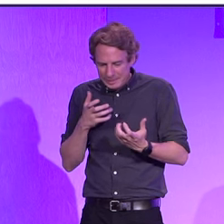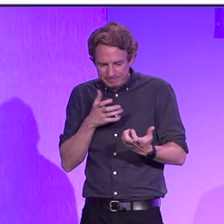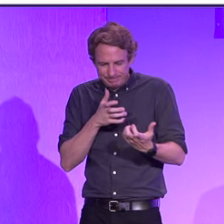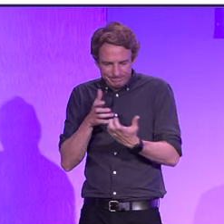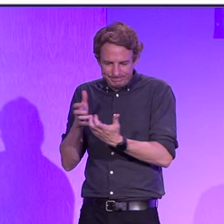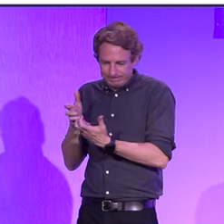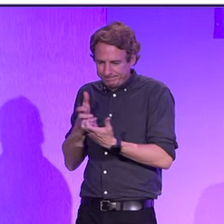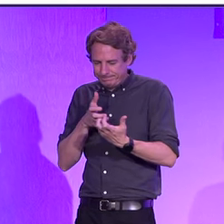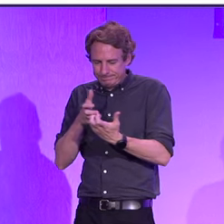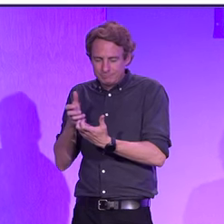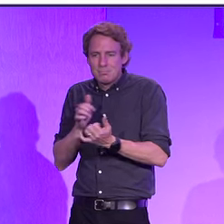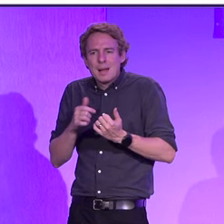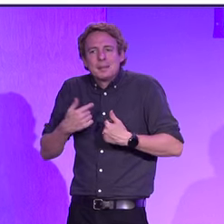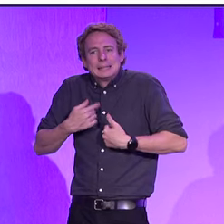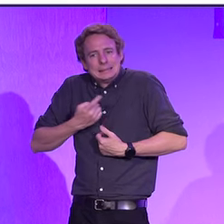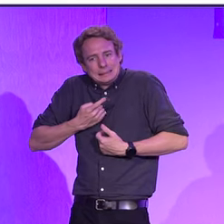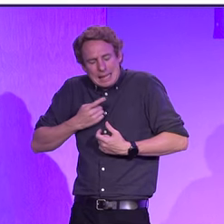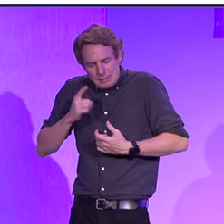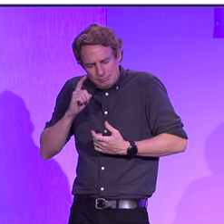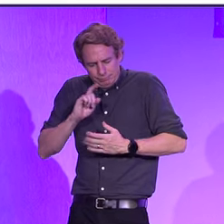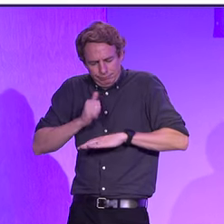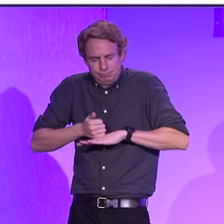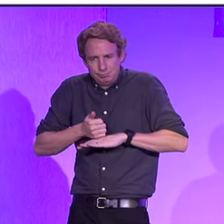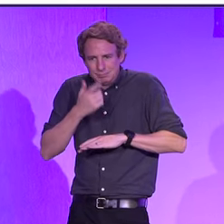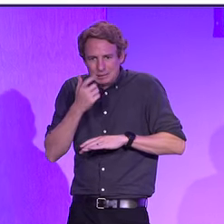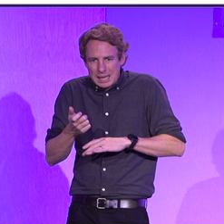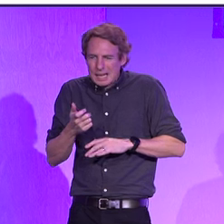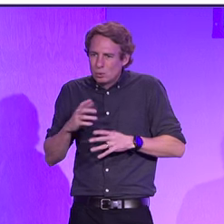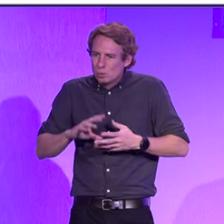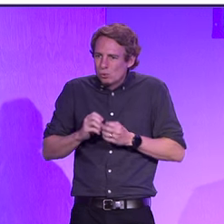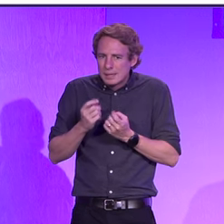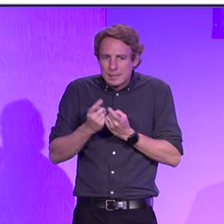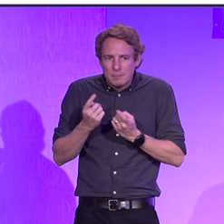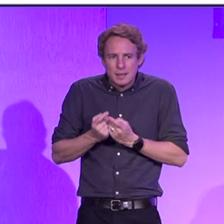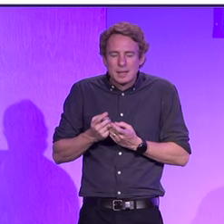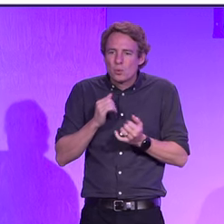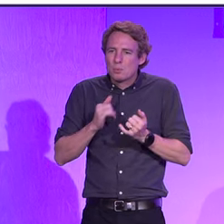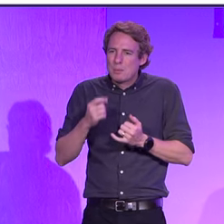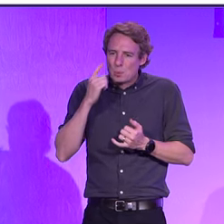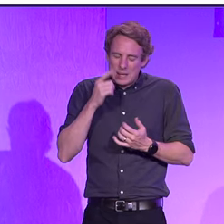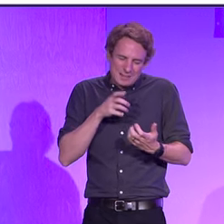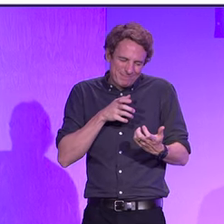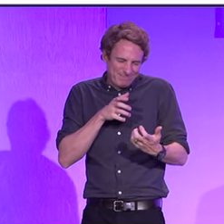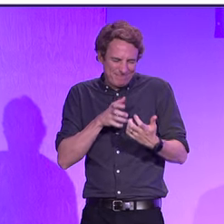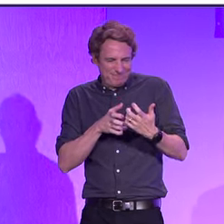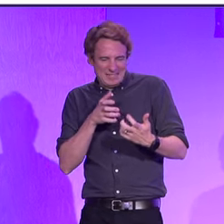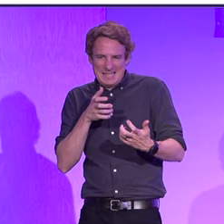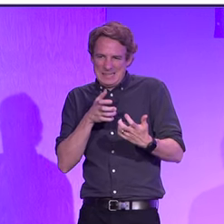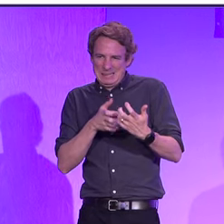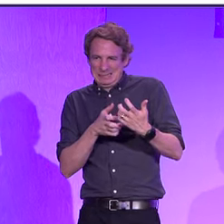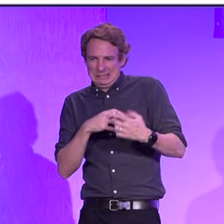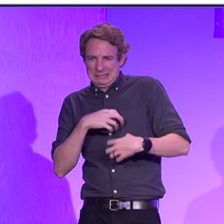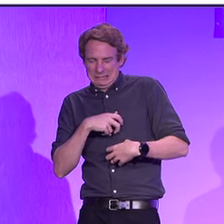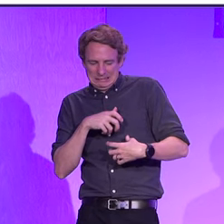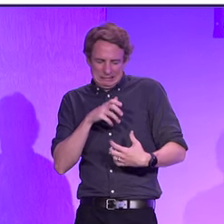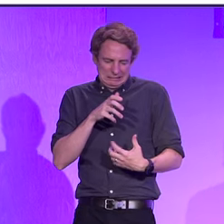there another tool that best fits your use, or is there a way to balance tools with what you can create in-house? Like, you have to consider all these